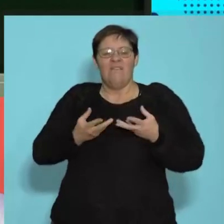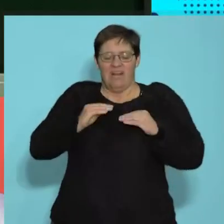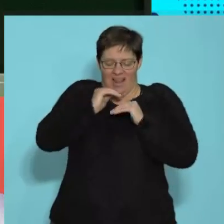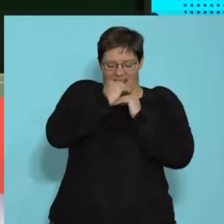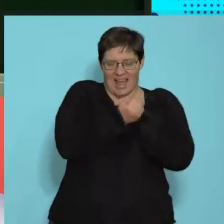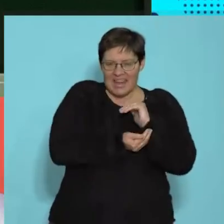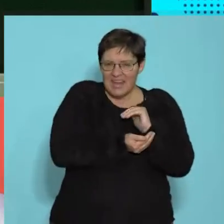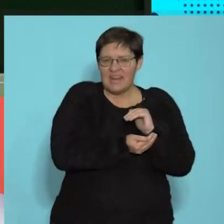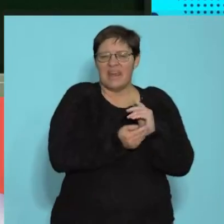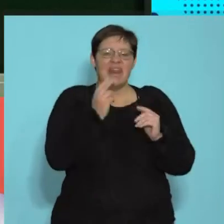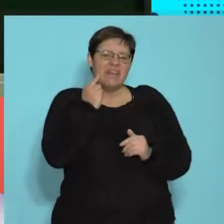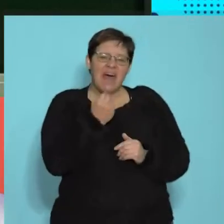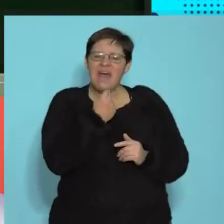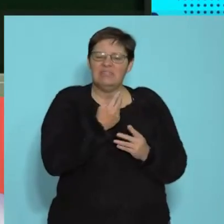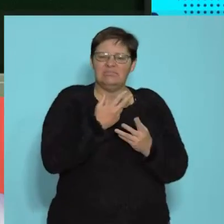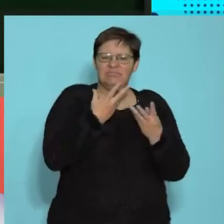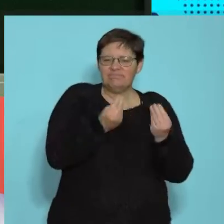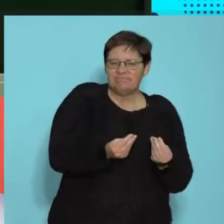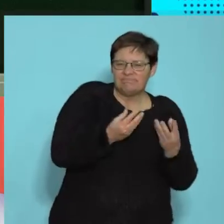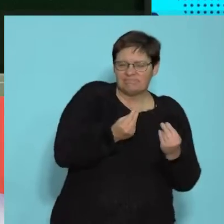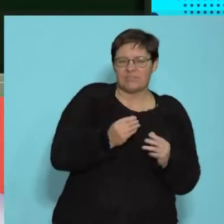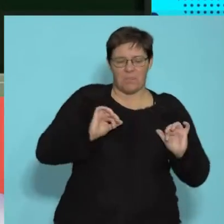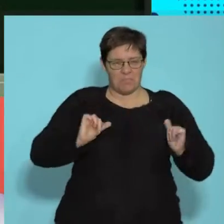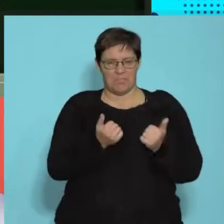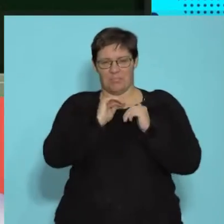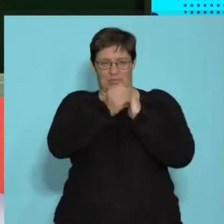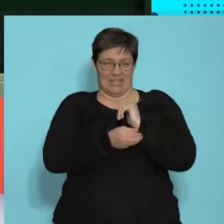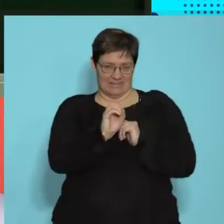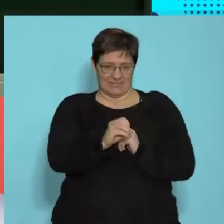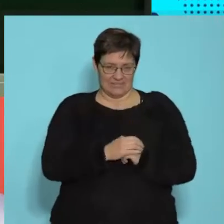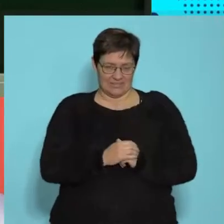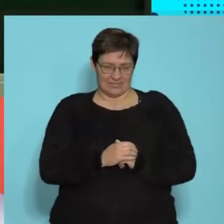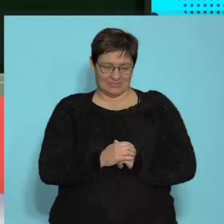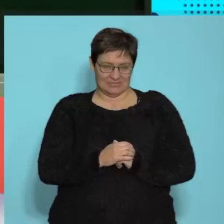this lining, it's nice and moist, and it's going to be well protected.